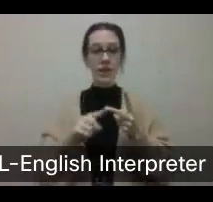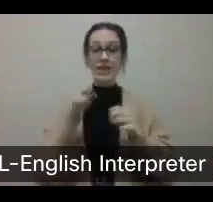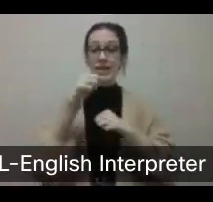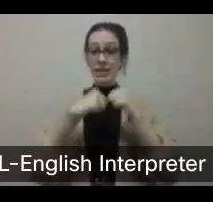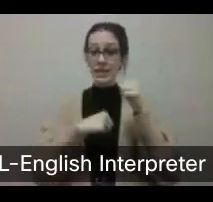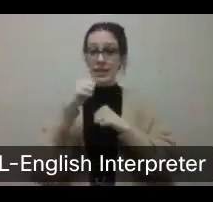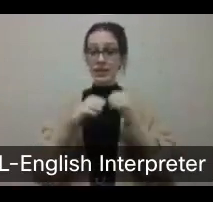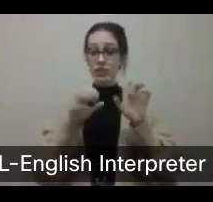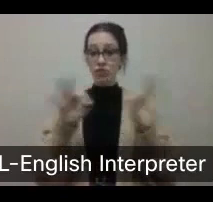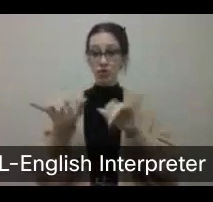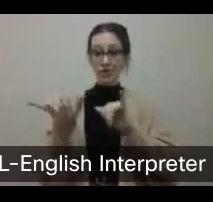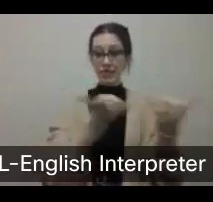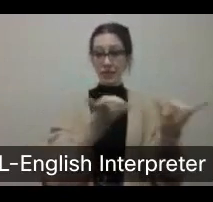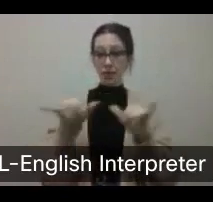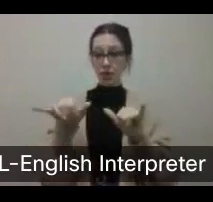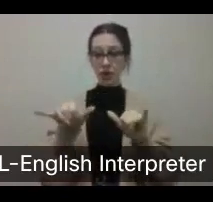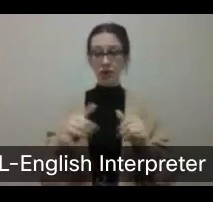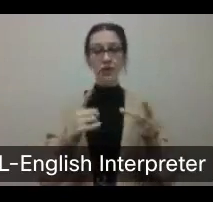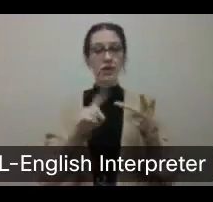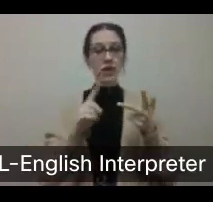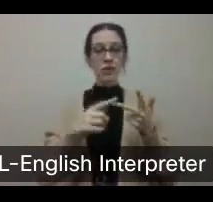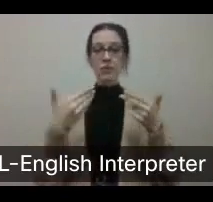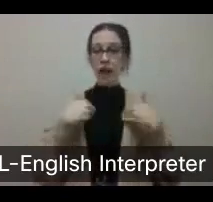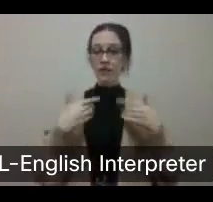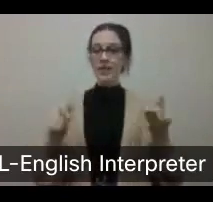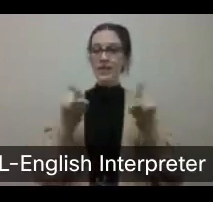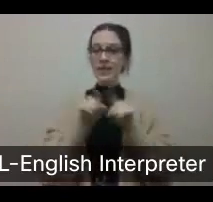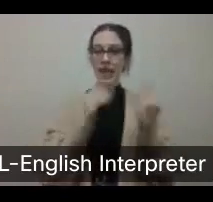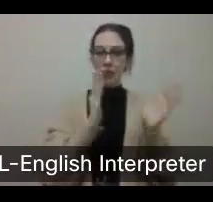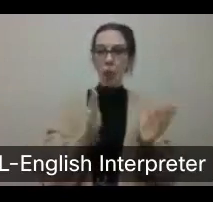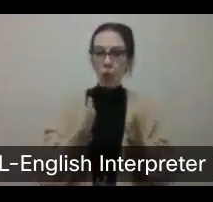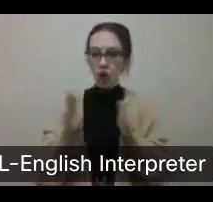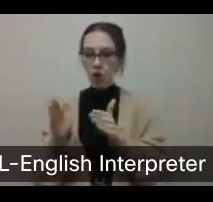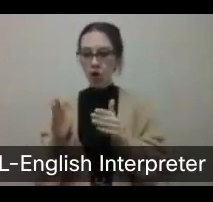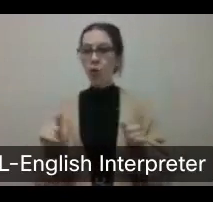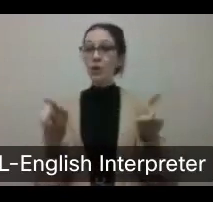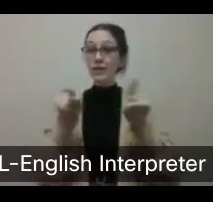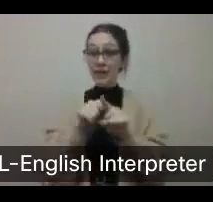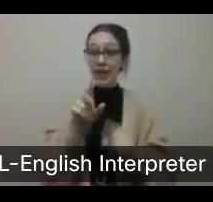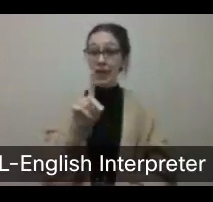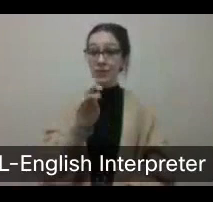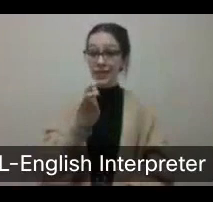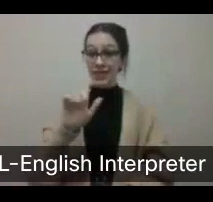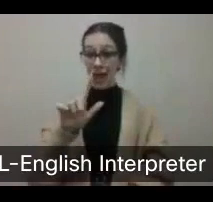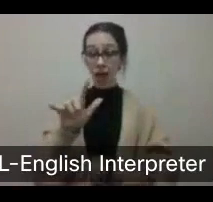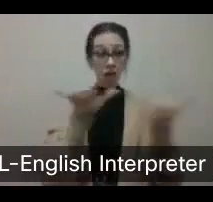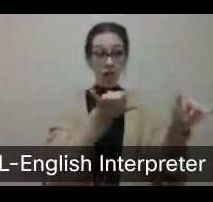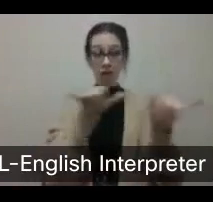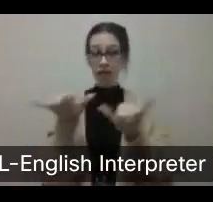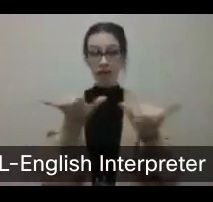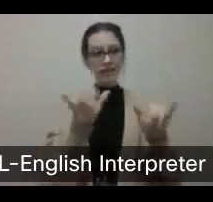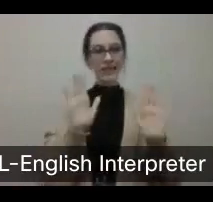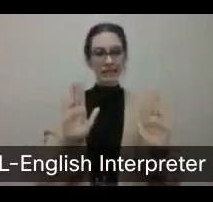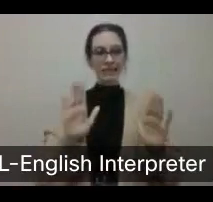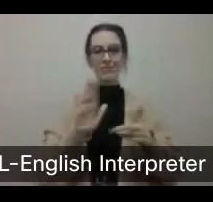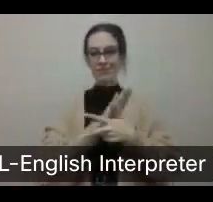your information listed in the same order and at the same level of detail as the original? Those may be indicators that you should go back and double check.